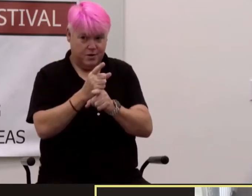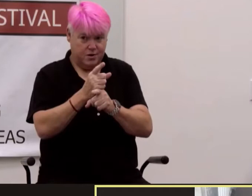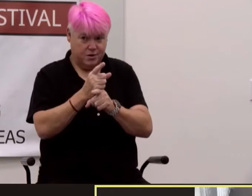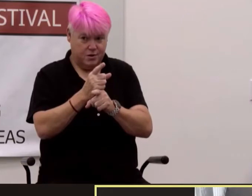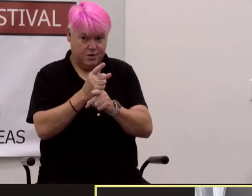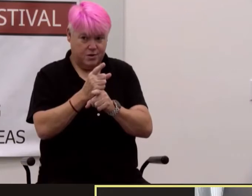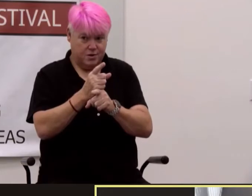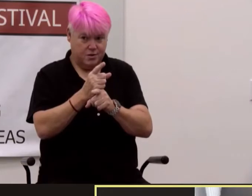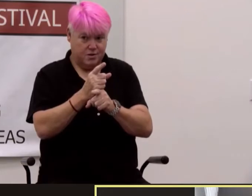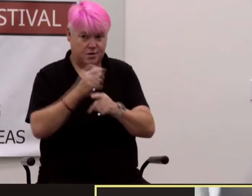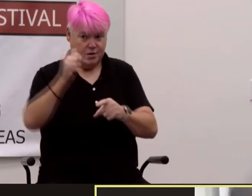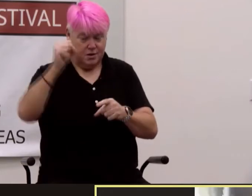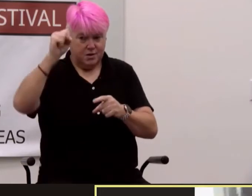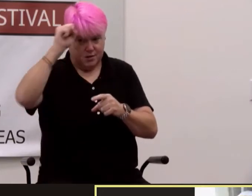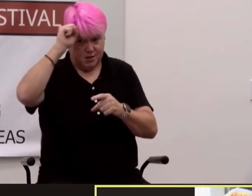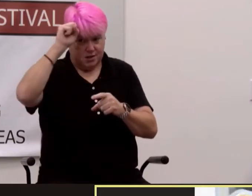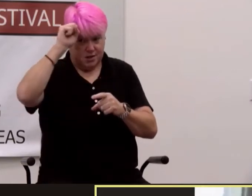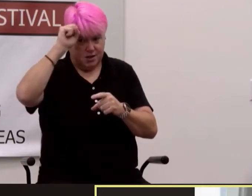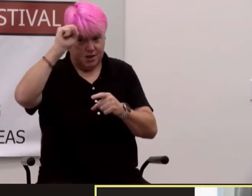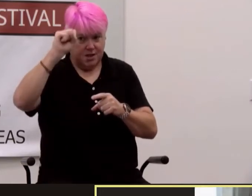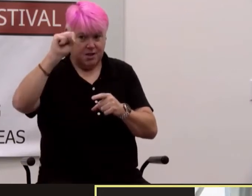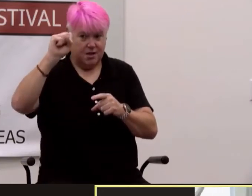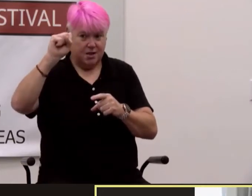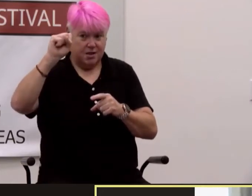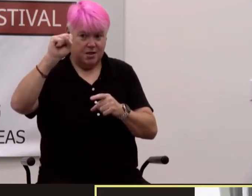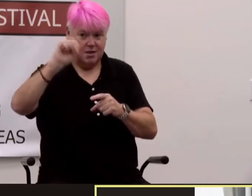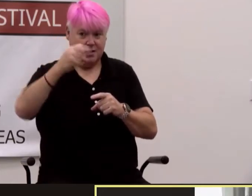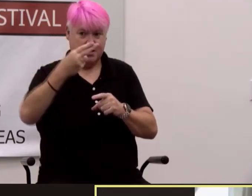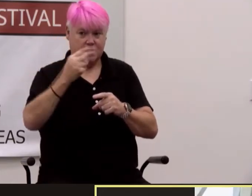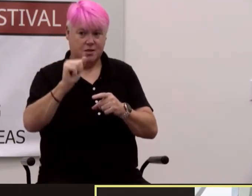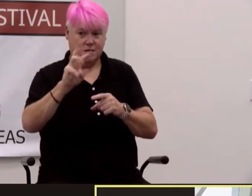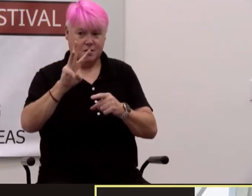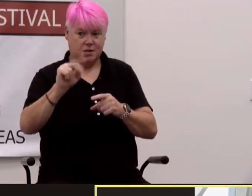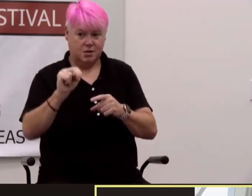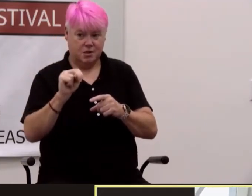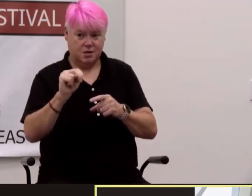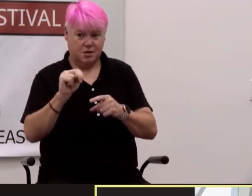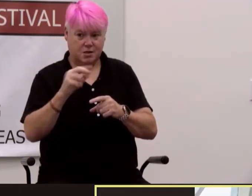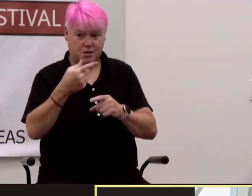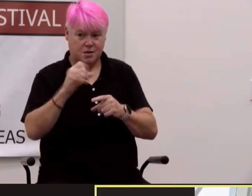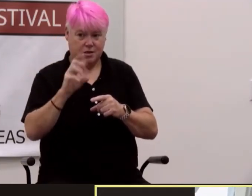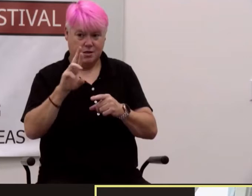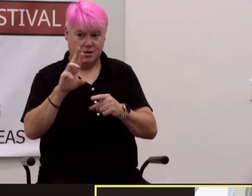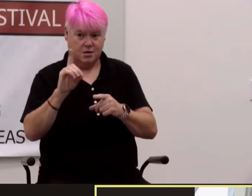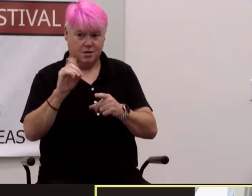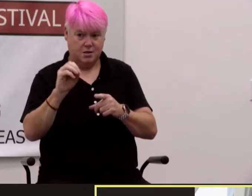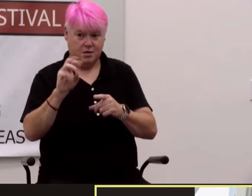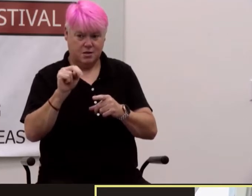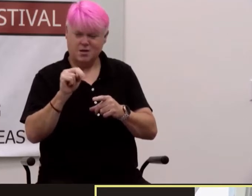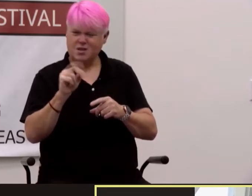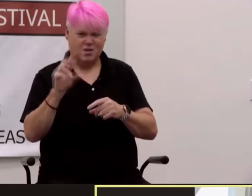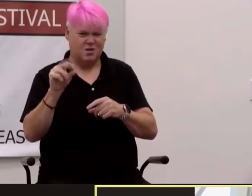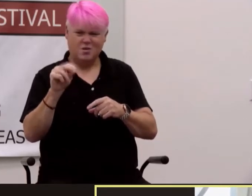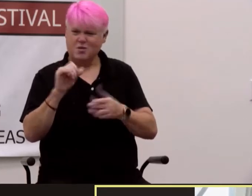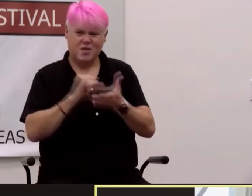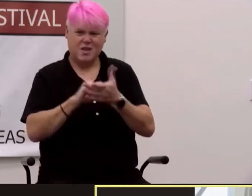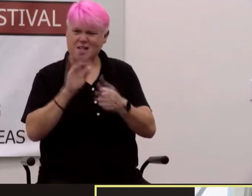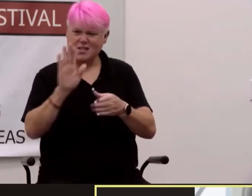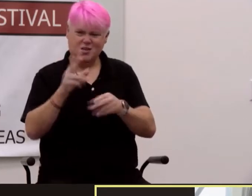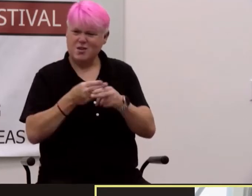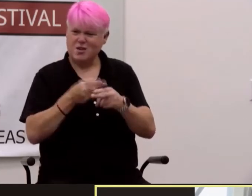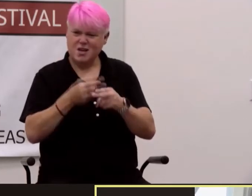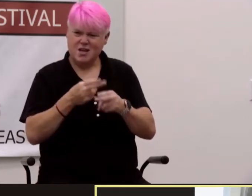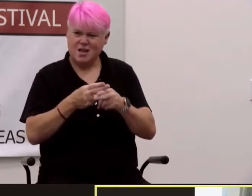John, and Gordon, because there's 3 boys in the picture. He's like, no, that's your name. Those boys